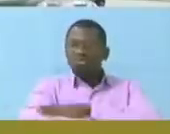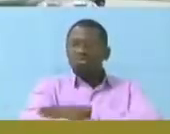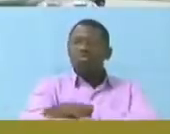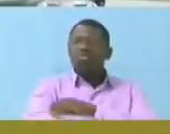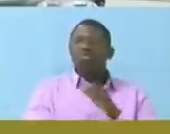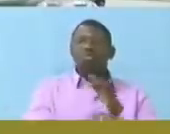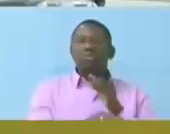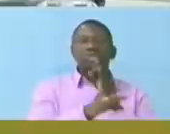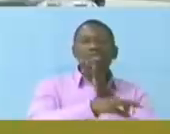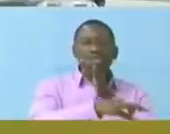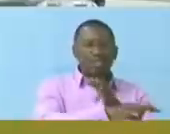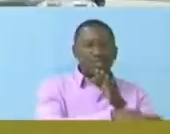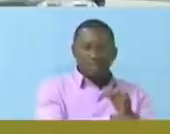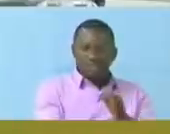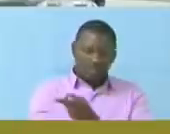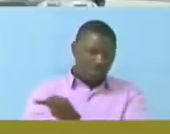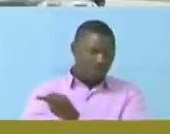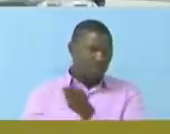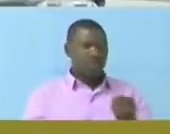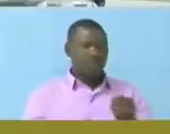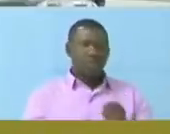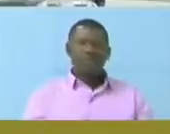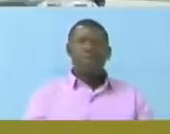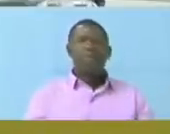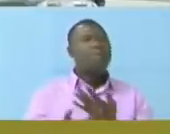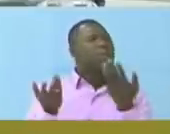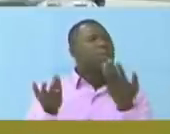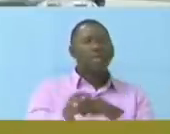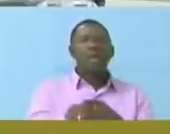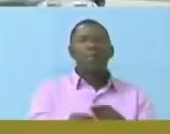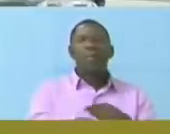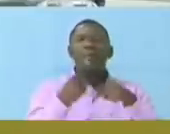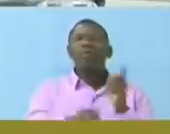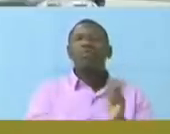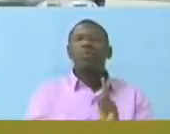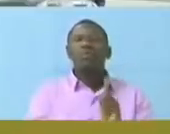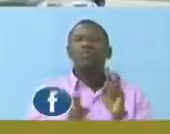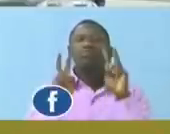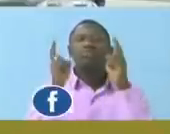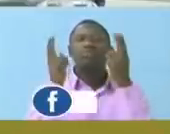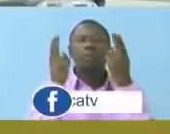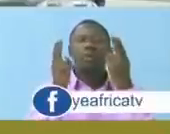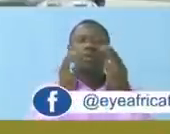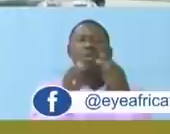lectures. Also time in, on human rights issues and investigative matters.